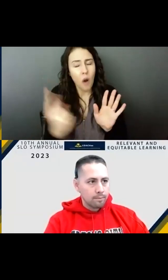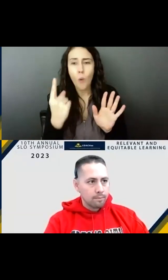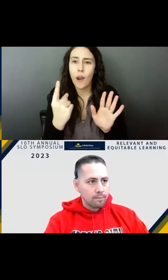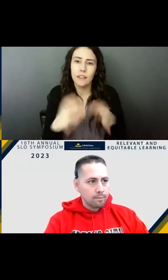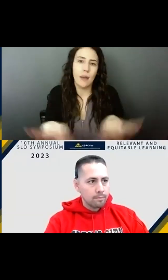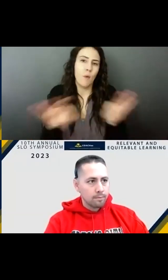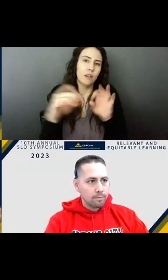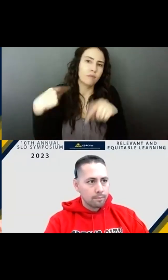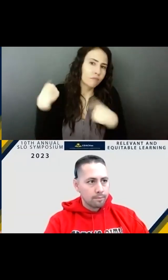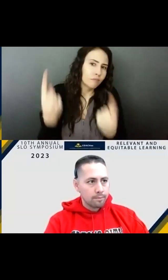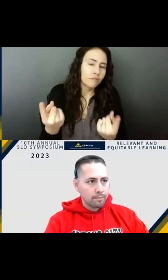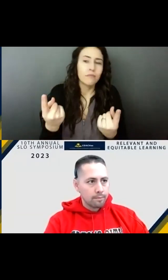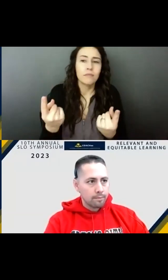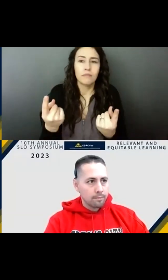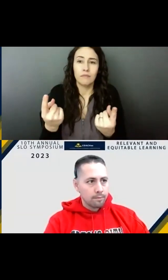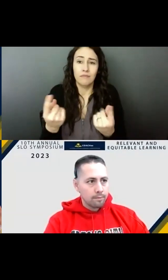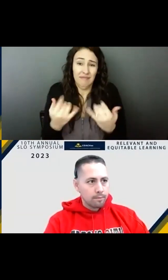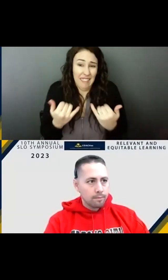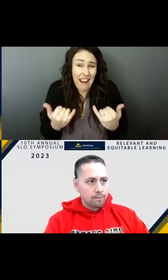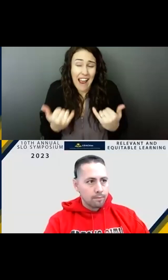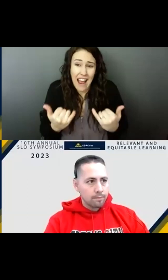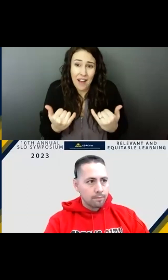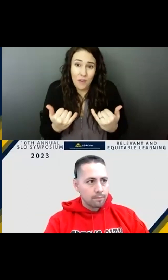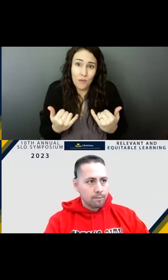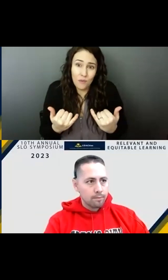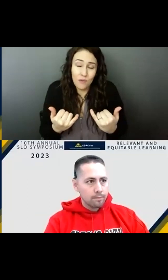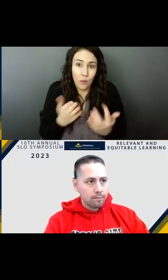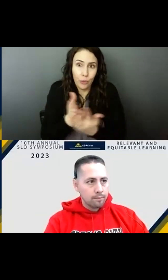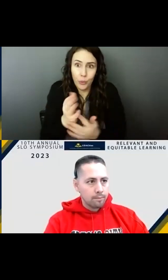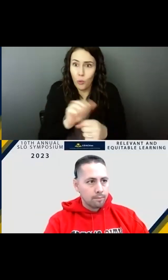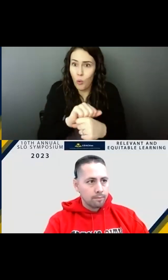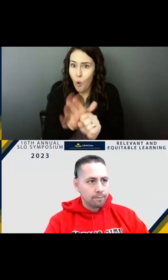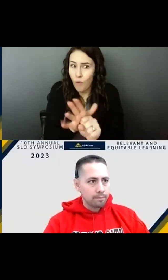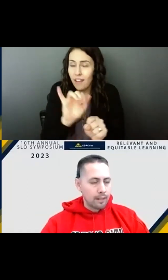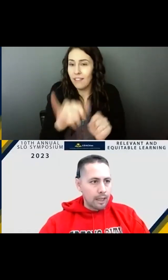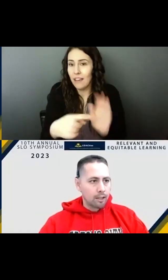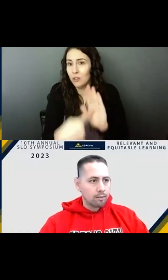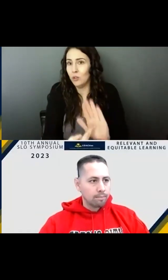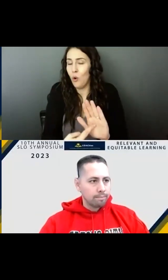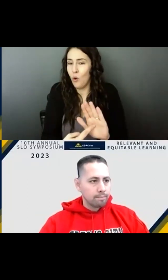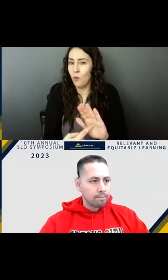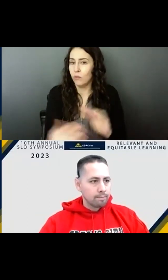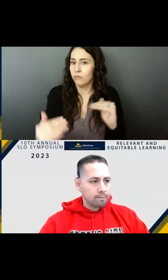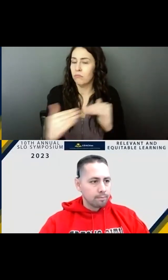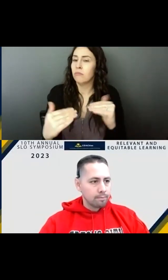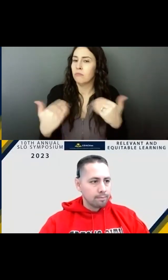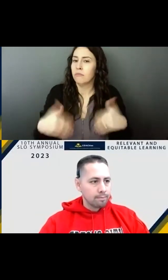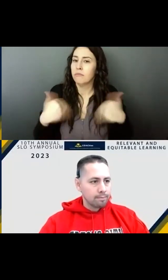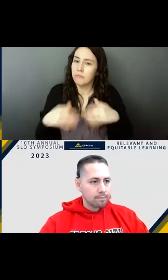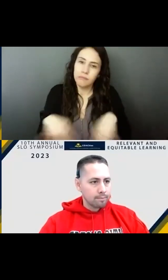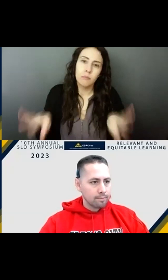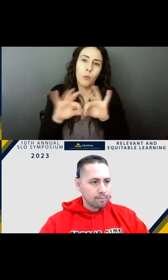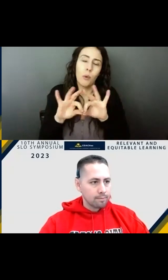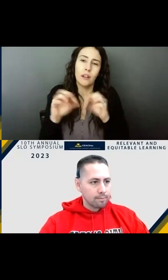and no time more than as we saw through the pandemic, really how it showed, and the inequalities that exist